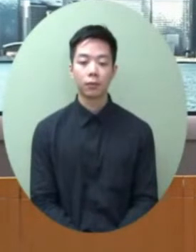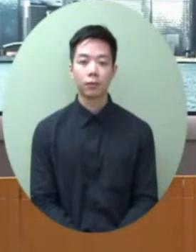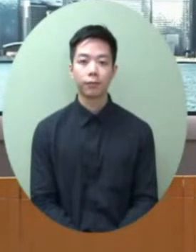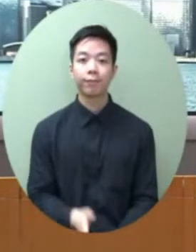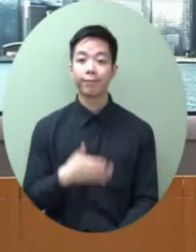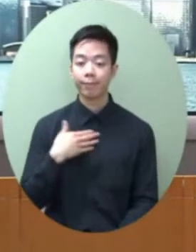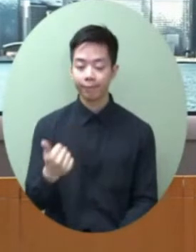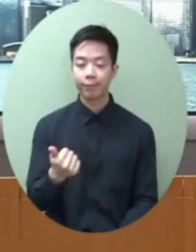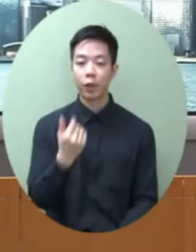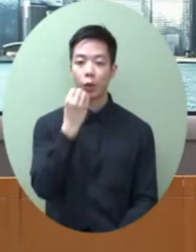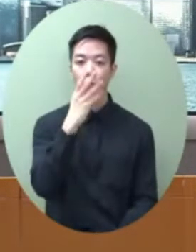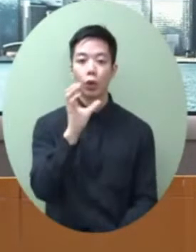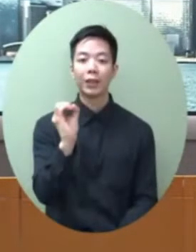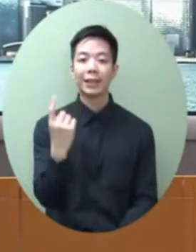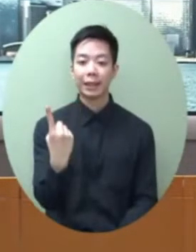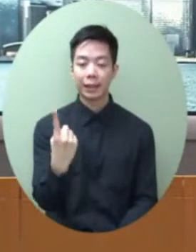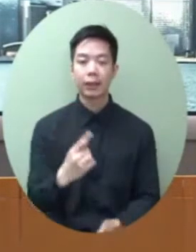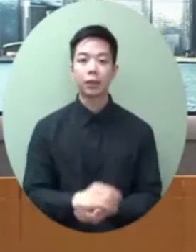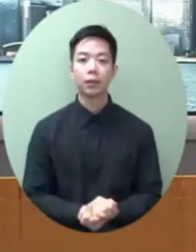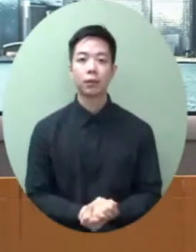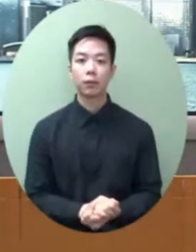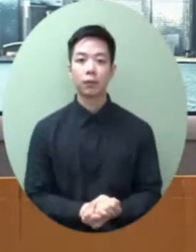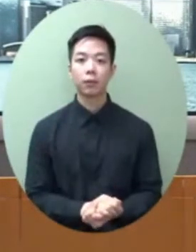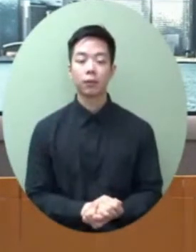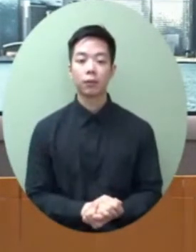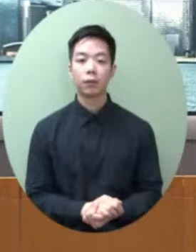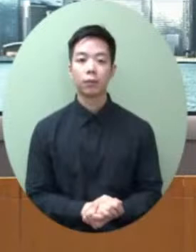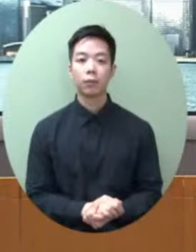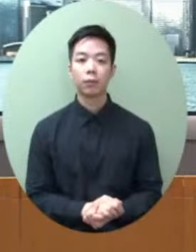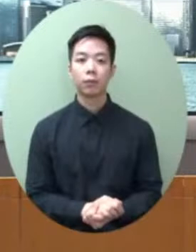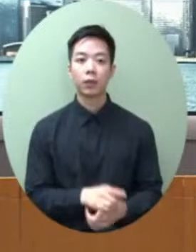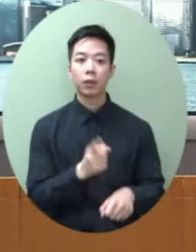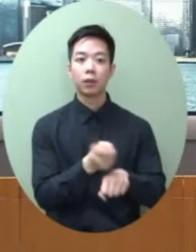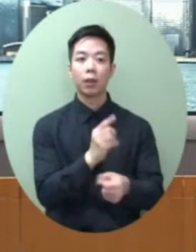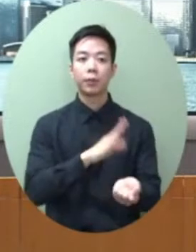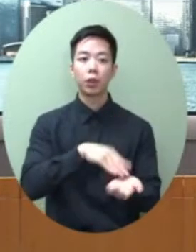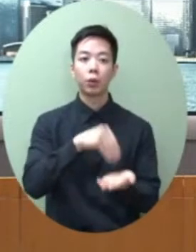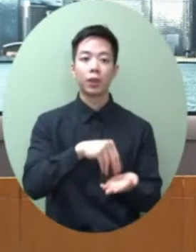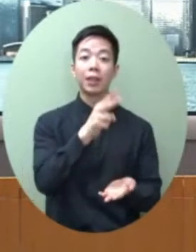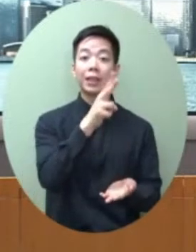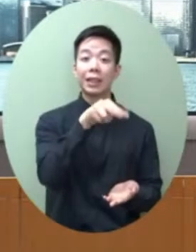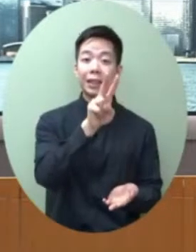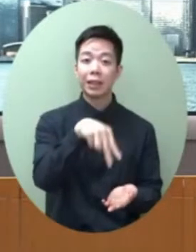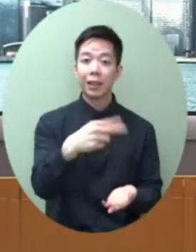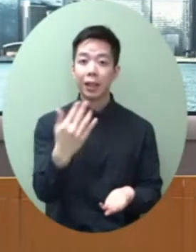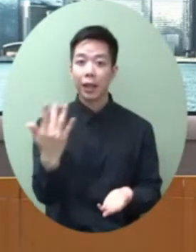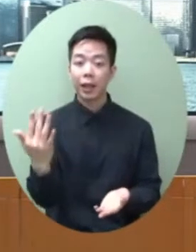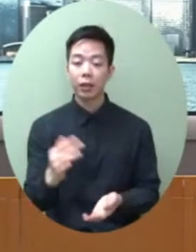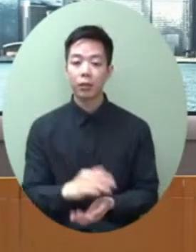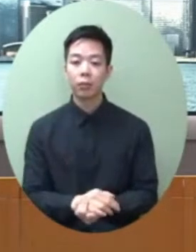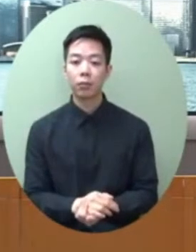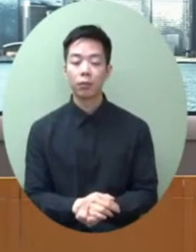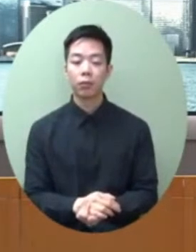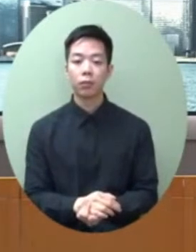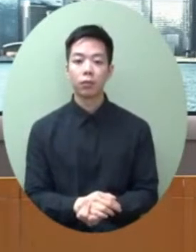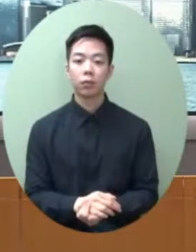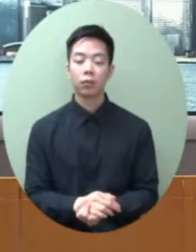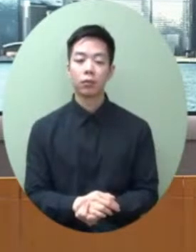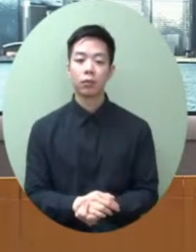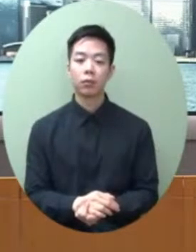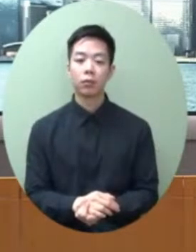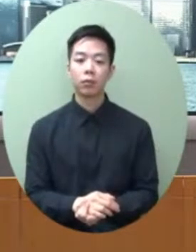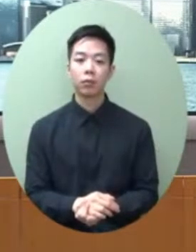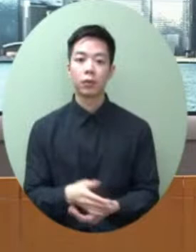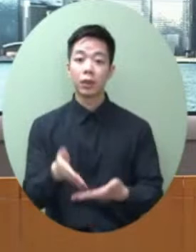there. Good afternoon. I'm from Hong Kong 01. Of the 3,000 preliminary positive cases, are they new